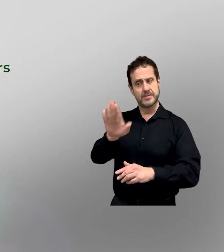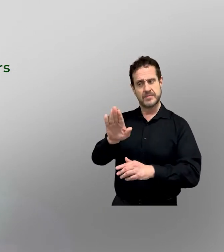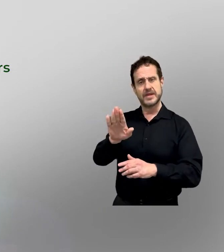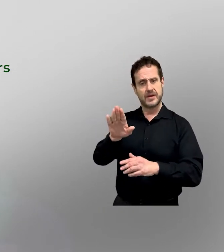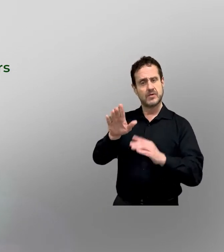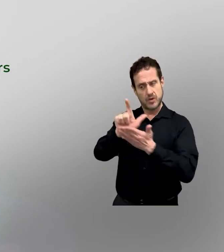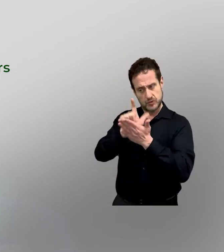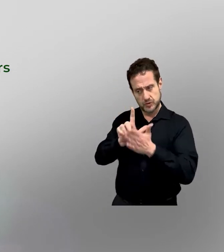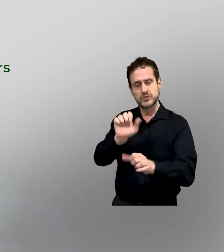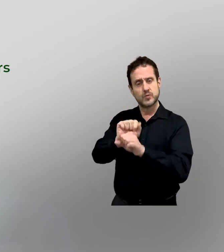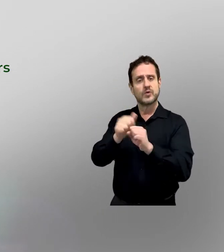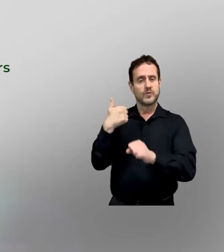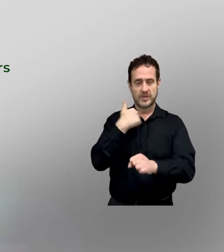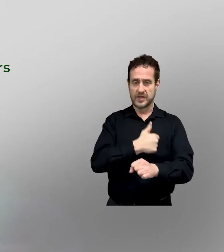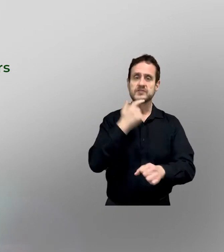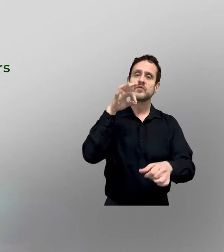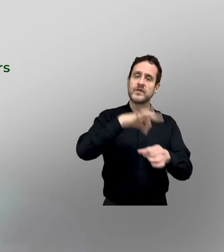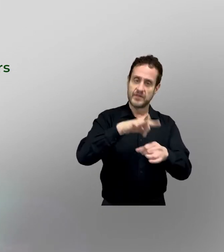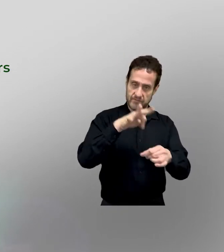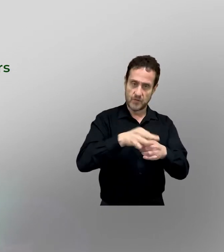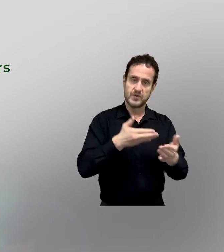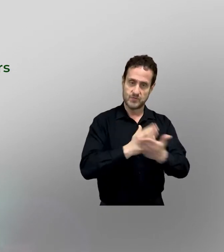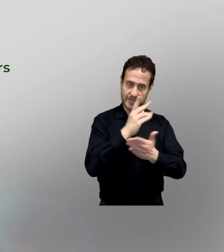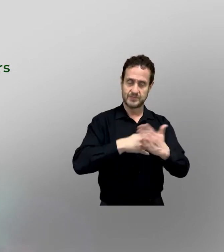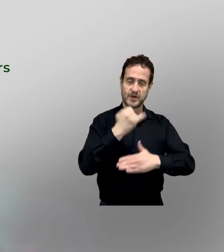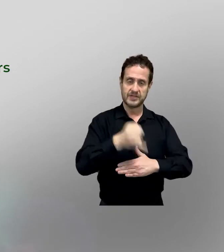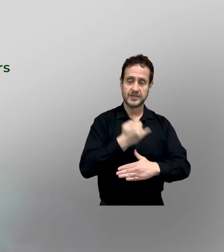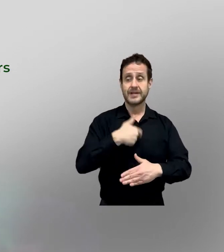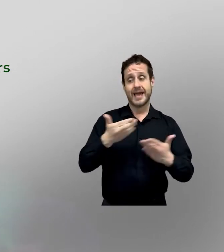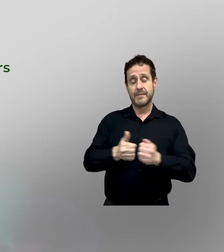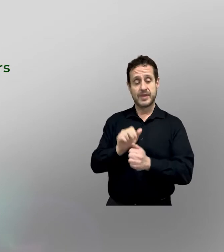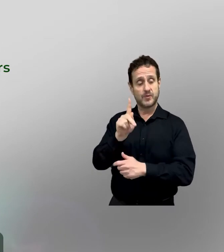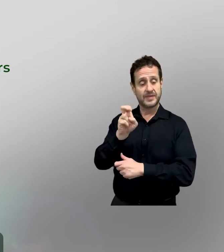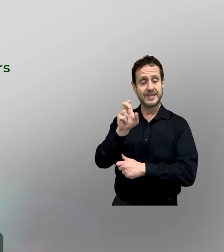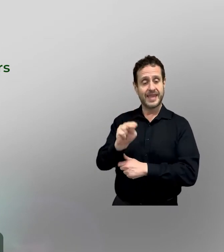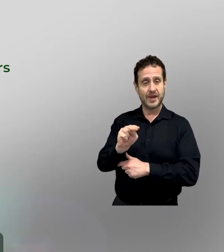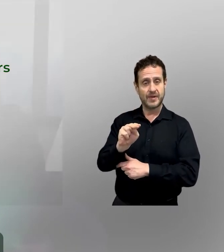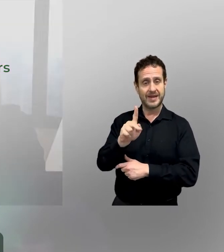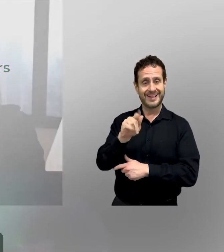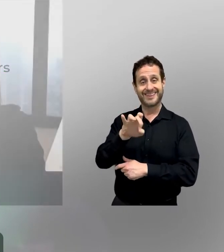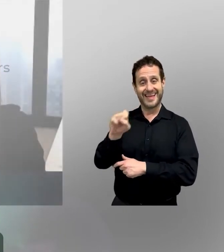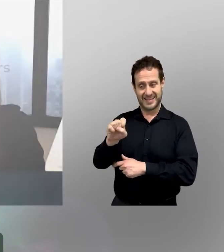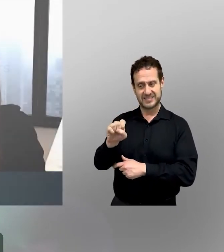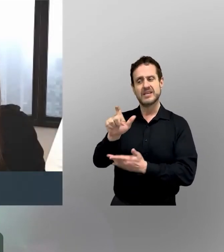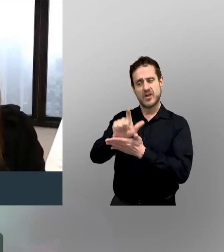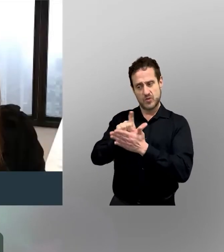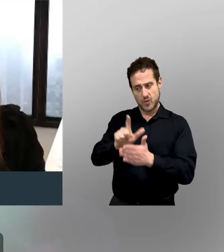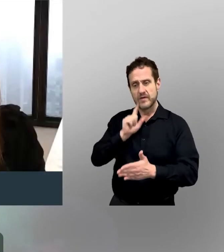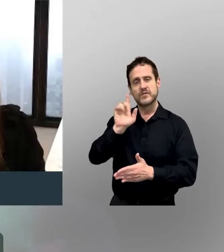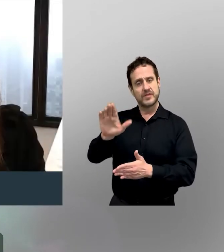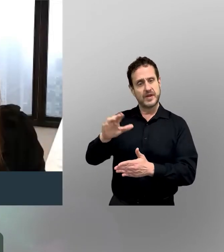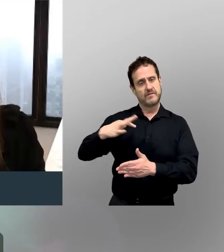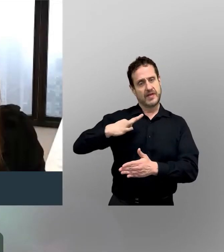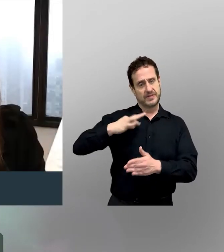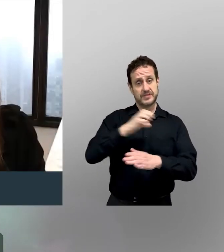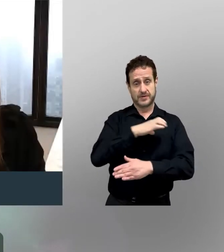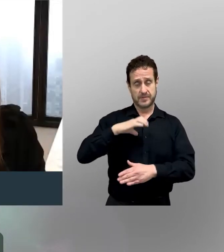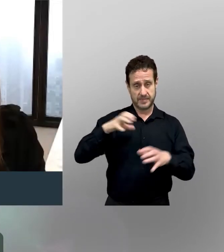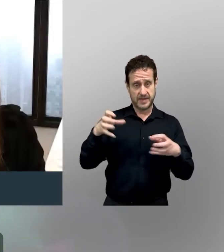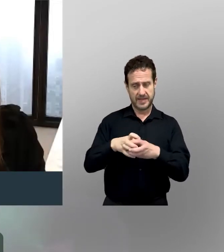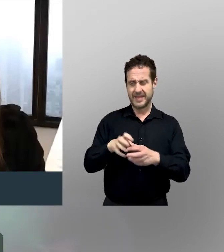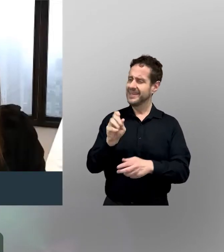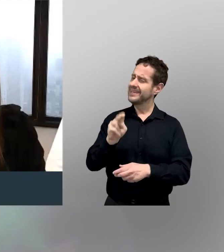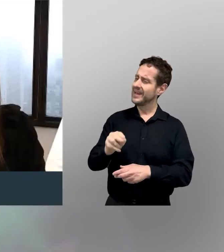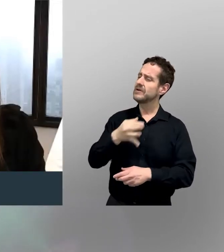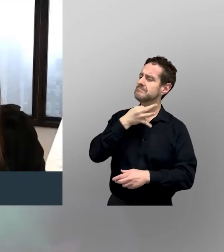Latham attorneys also work with us on voting access projects. I'm here with Karen Klass, a Latham attorney on the firm's pro